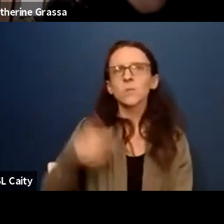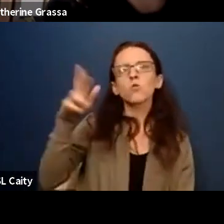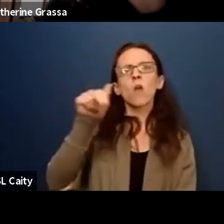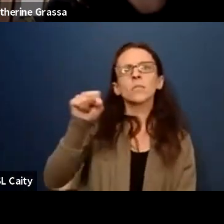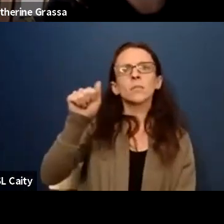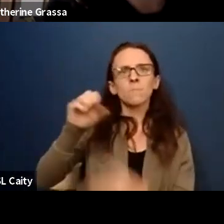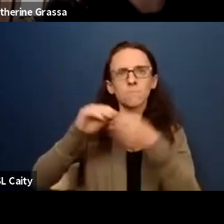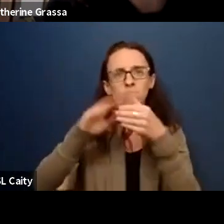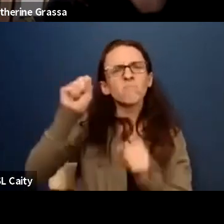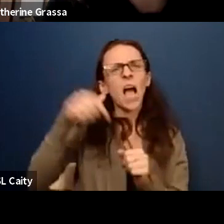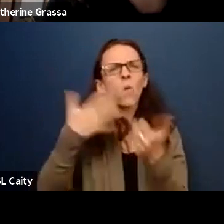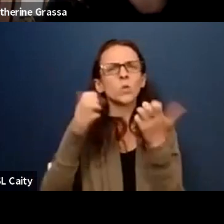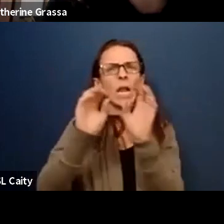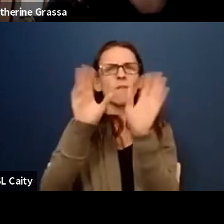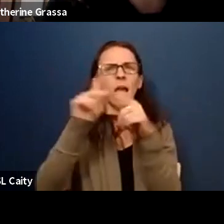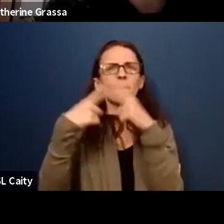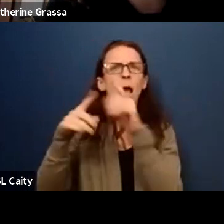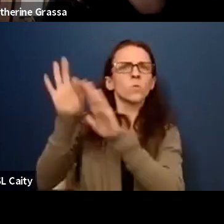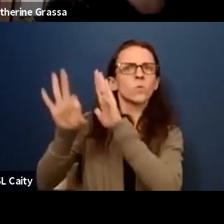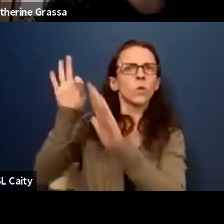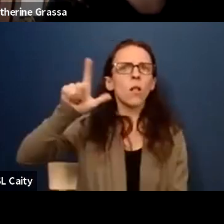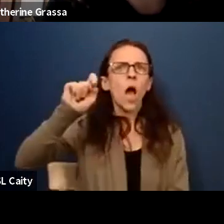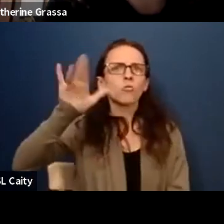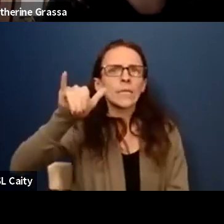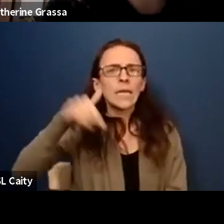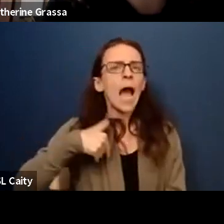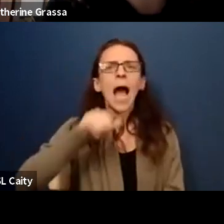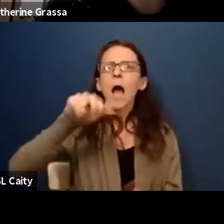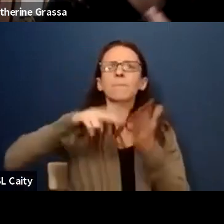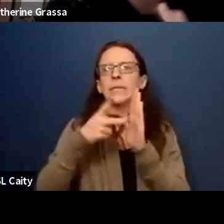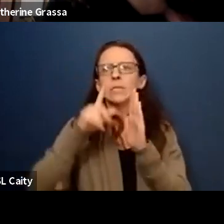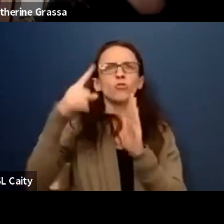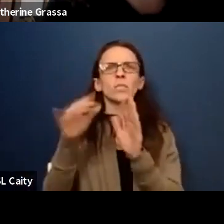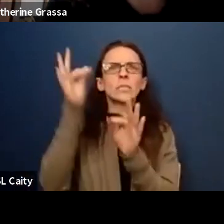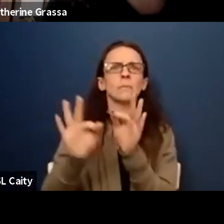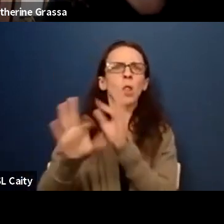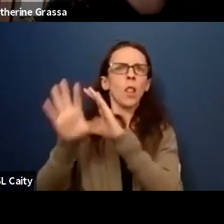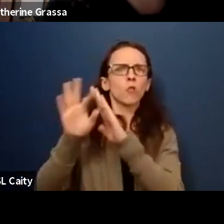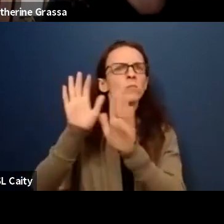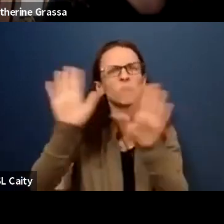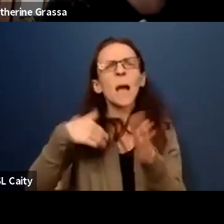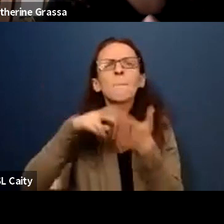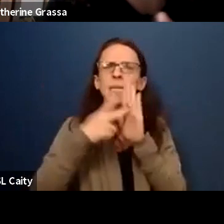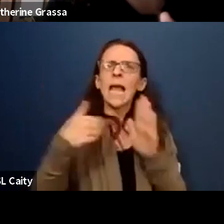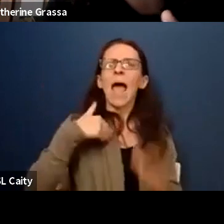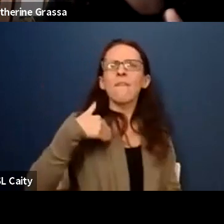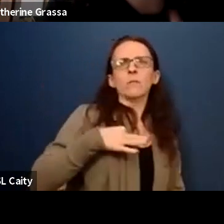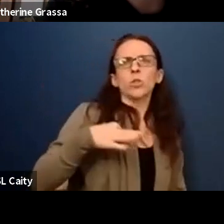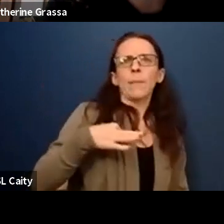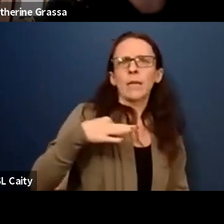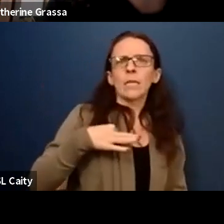the lottery as well. I was not thinking of just straight lottery. I was thinking like there would be some sort of eligibility pool, whether that